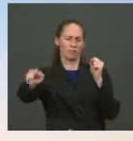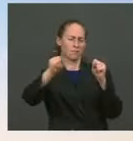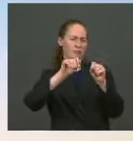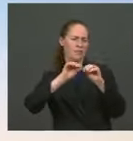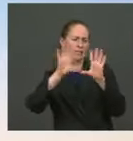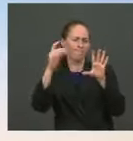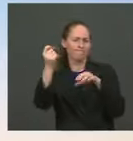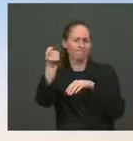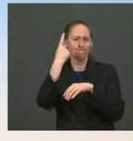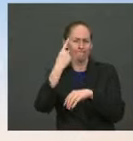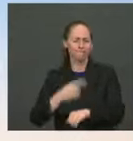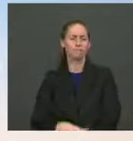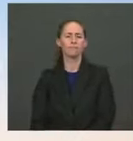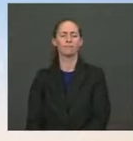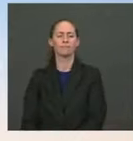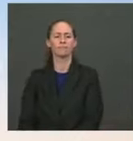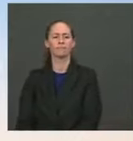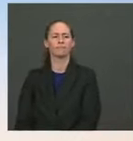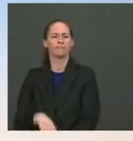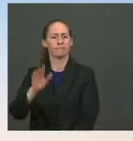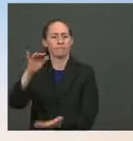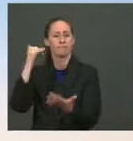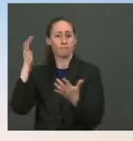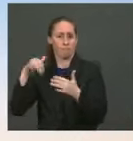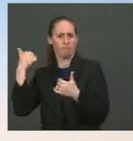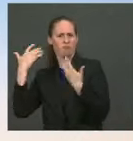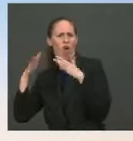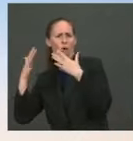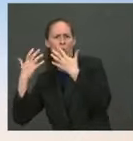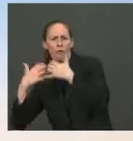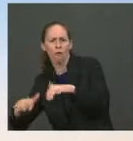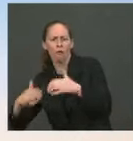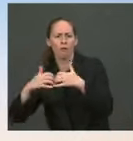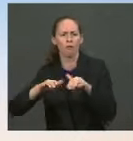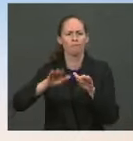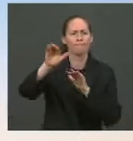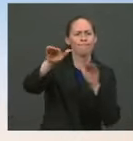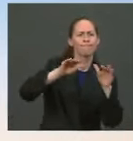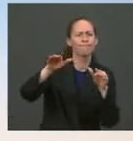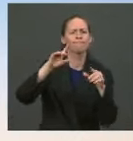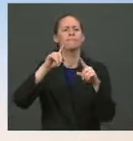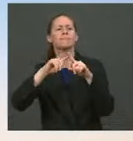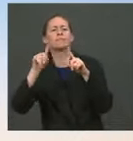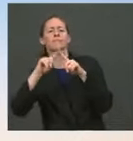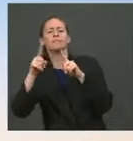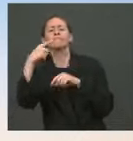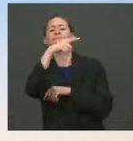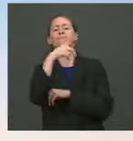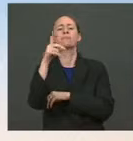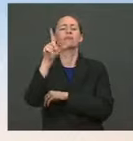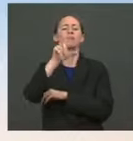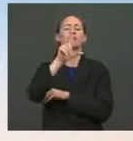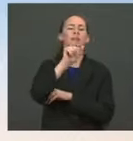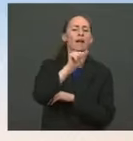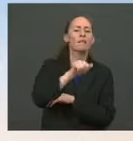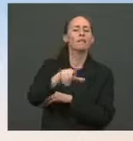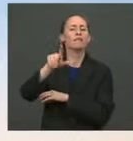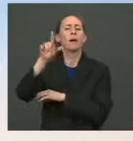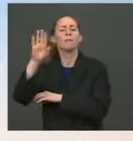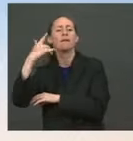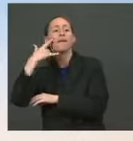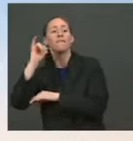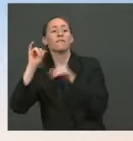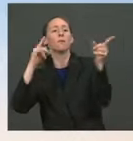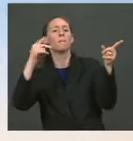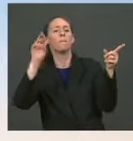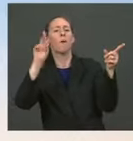that is part of what the president has already done, which is partnering with the ports of LA, Long Beach, along with leading retailers and shippers